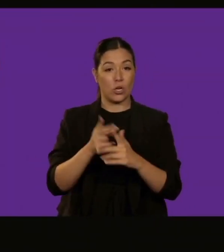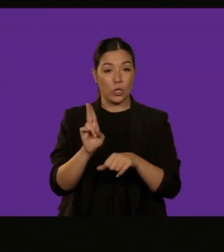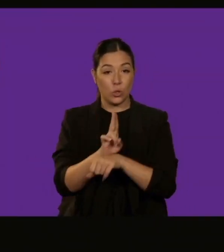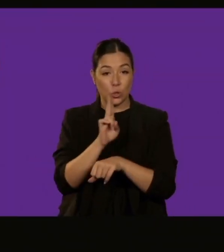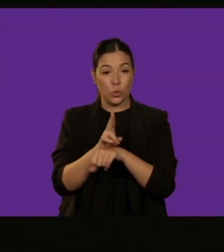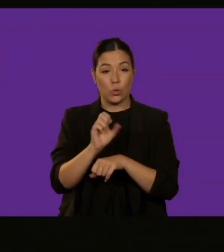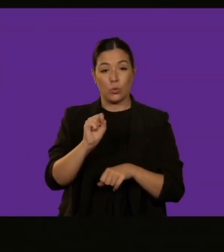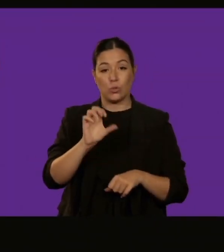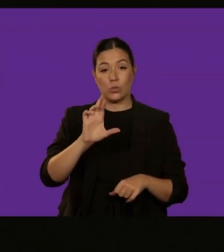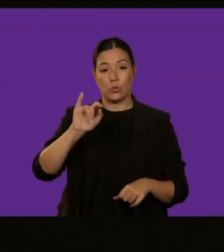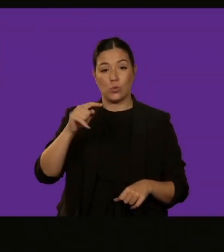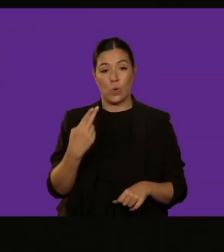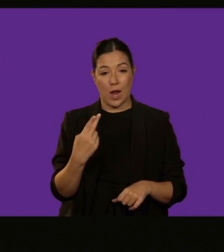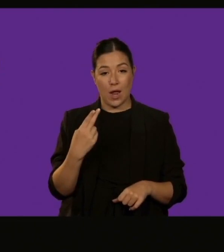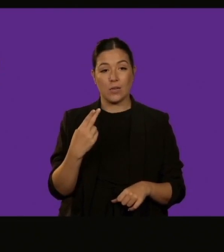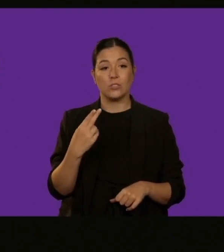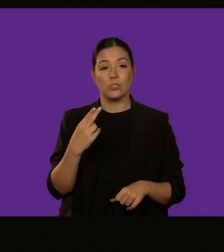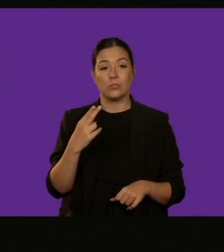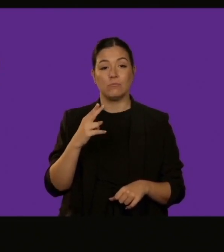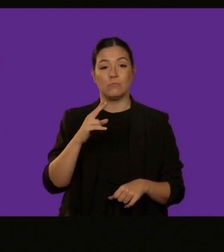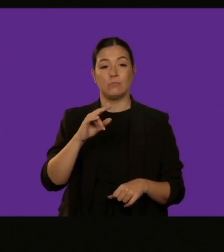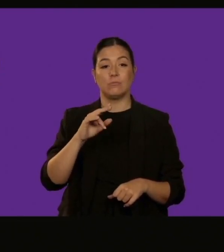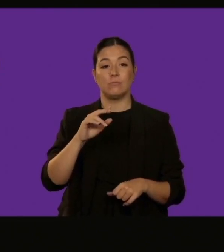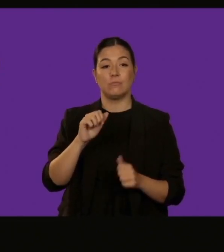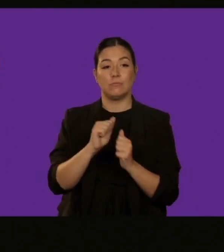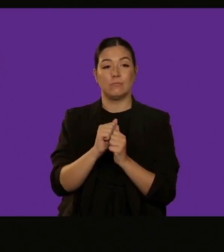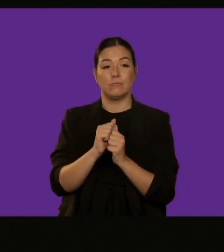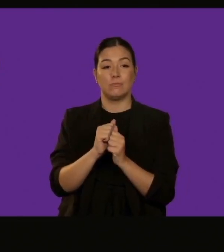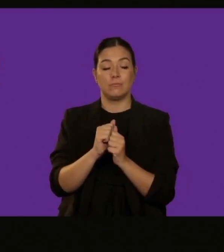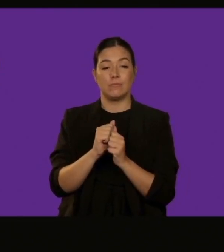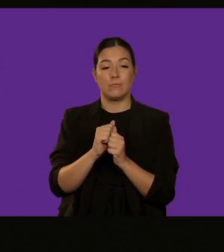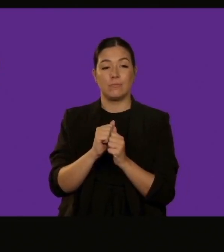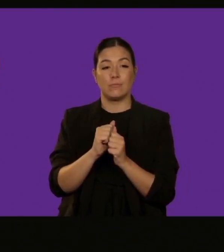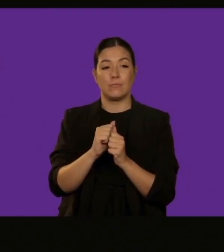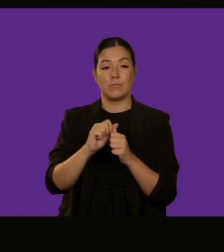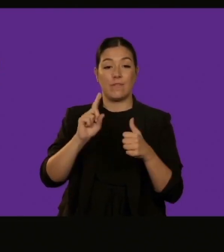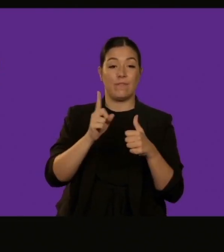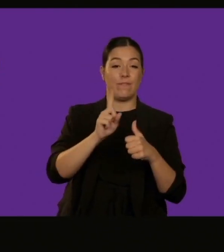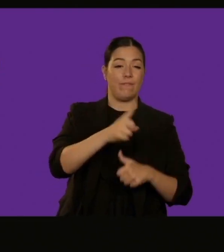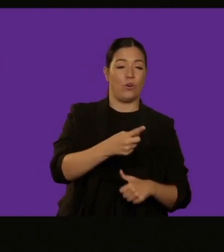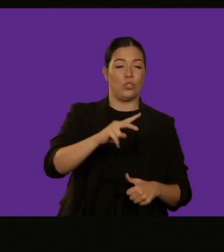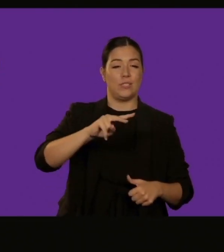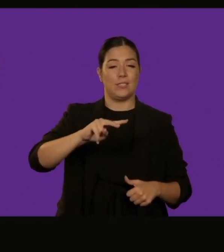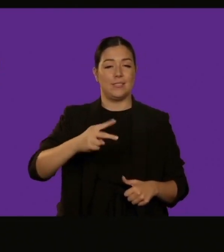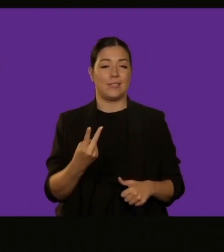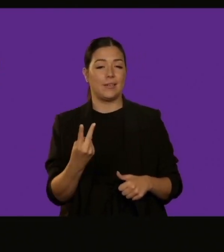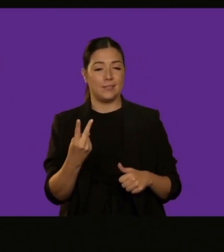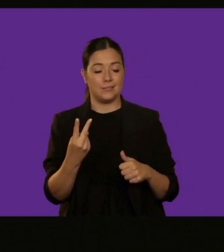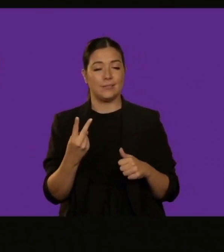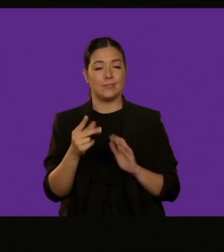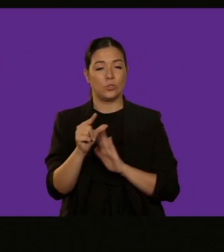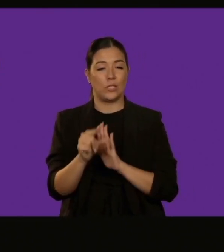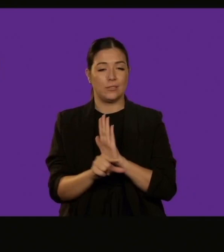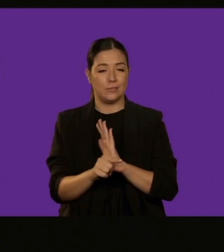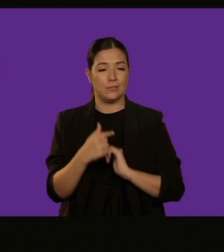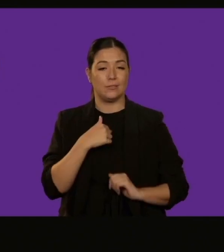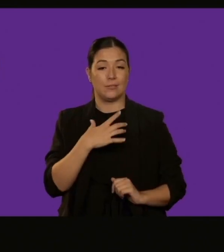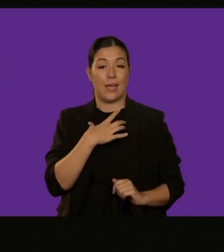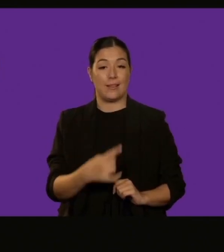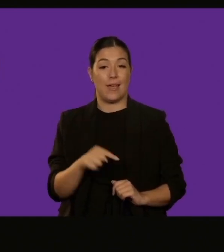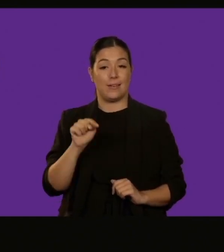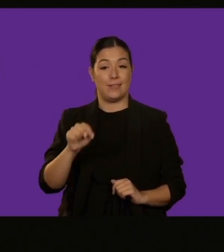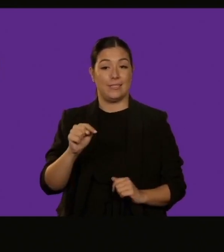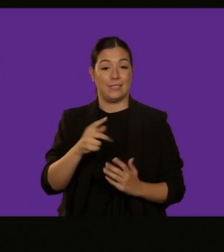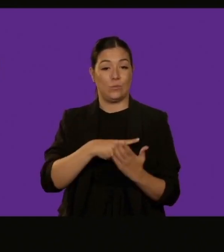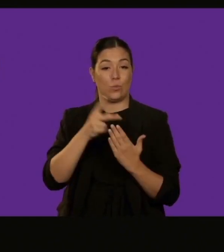presentation. And next, Con nosotros, we Roger have with Oliveira us y Roger María Oliveira de Sistema and THEAD. Maria from